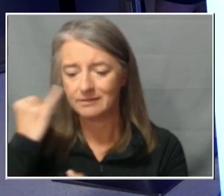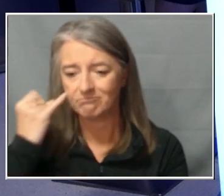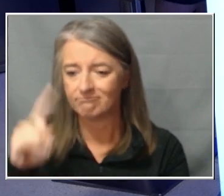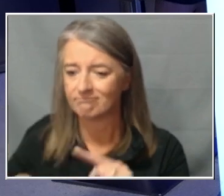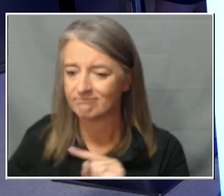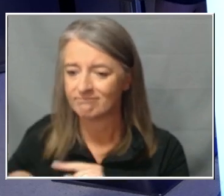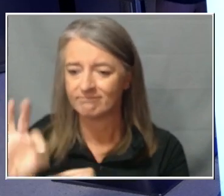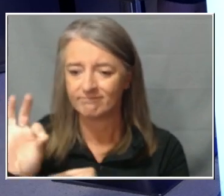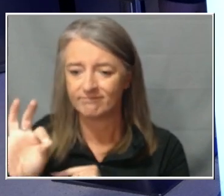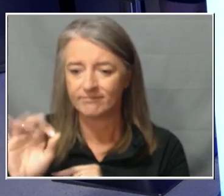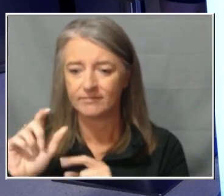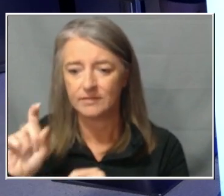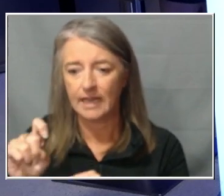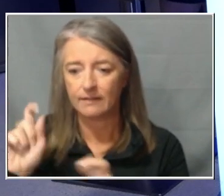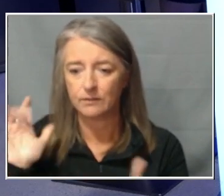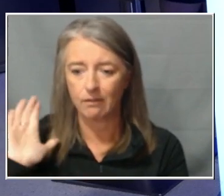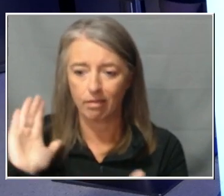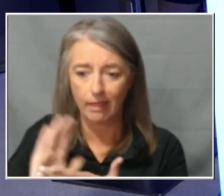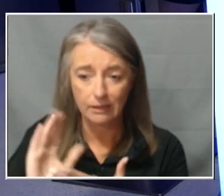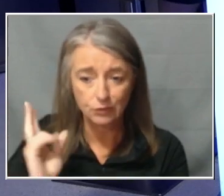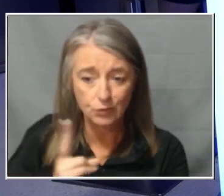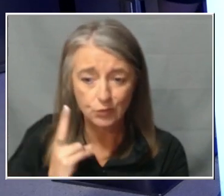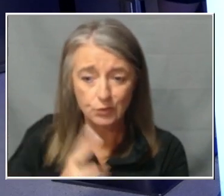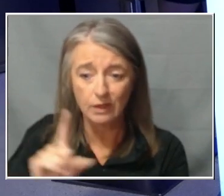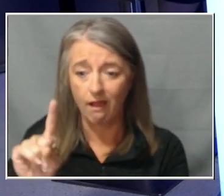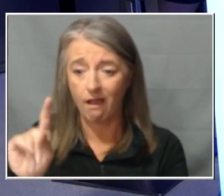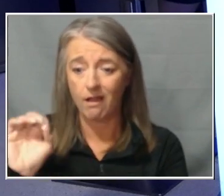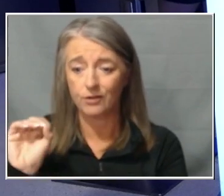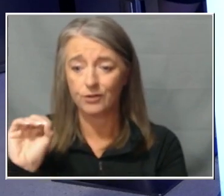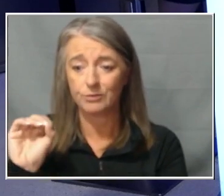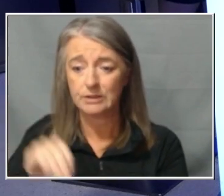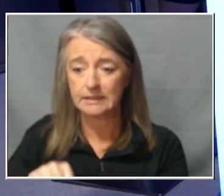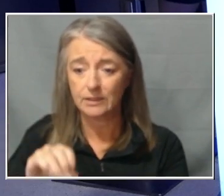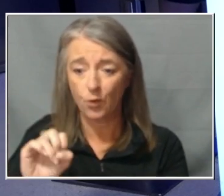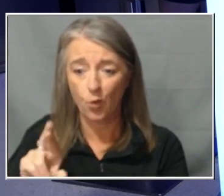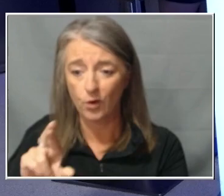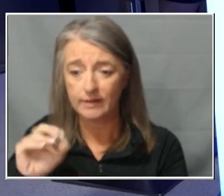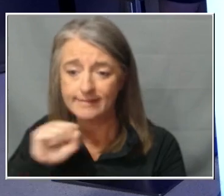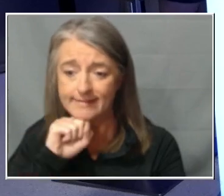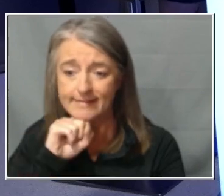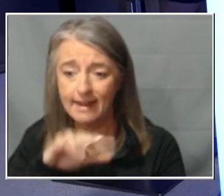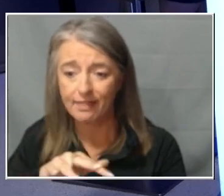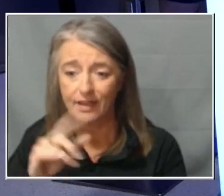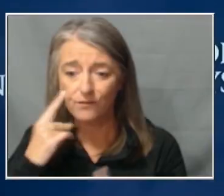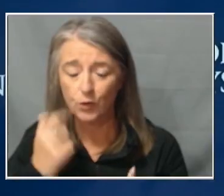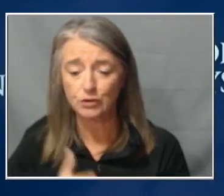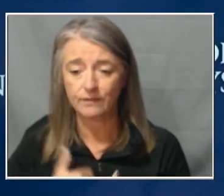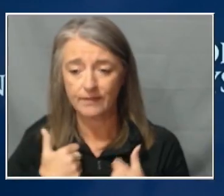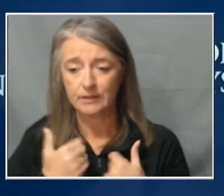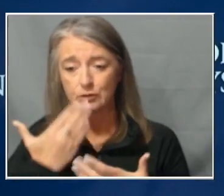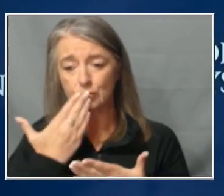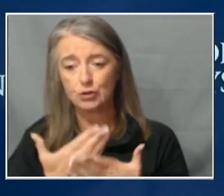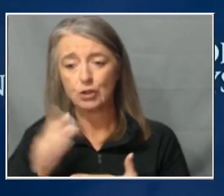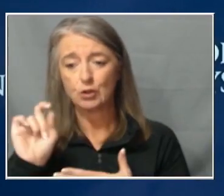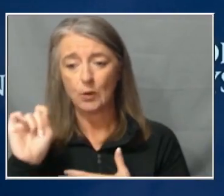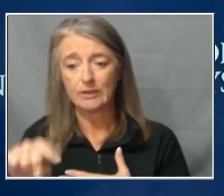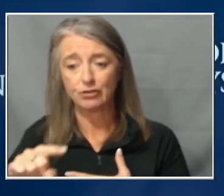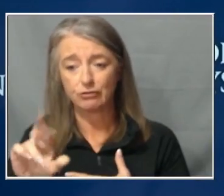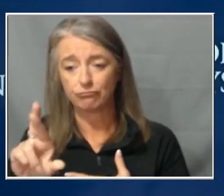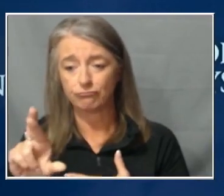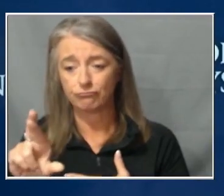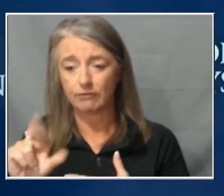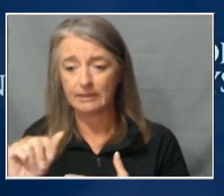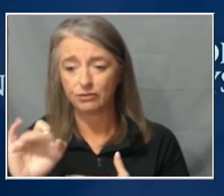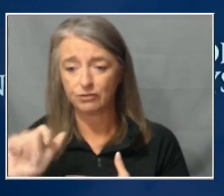Would you have gone with less, or is it 100 or nothing? For survival? That's a great question, Rachel. Yes. So we do